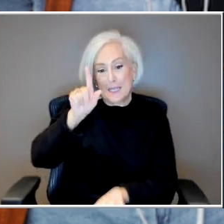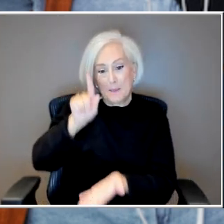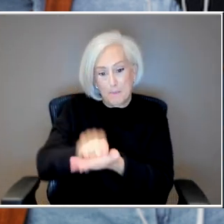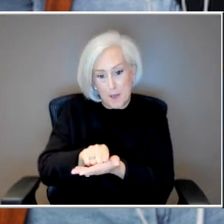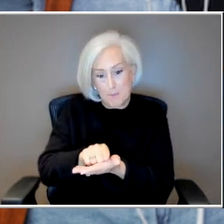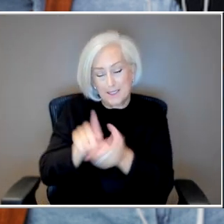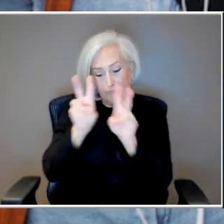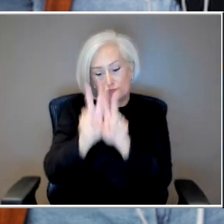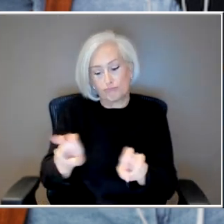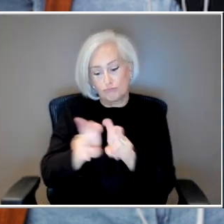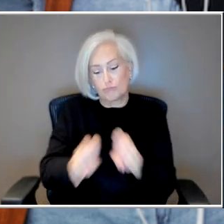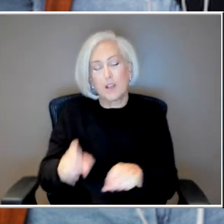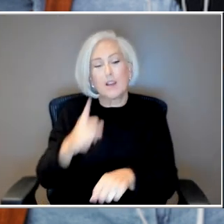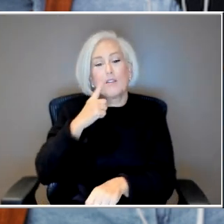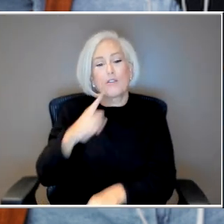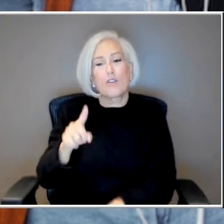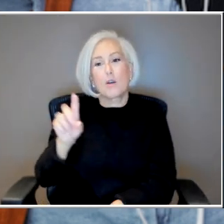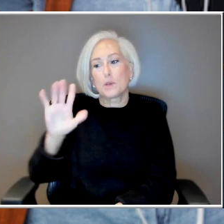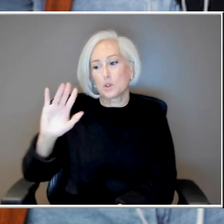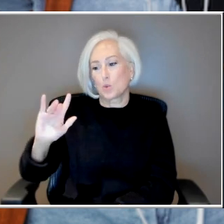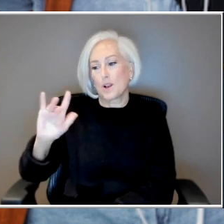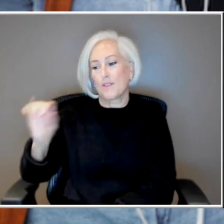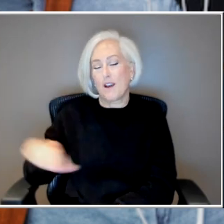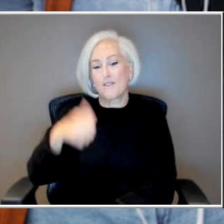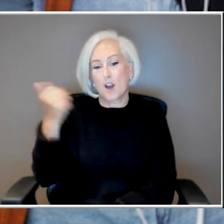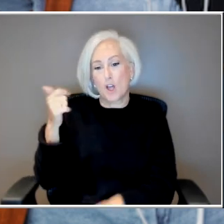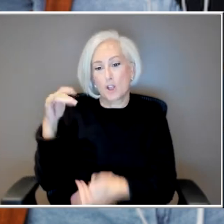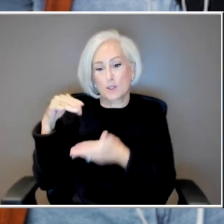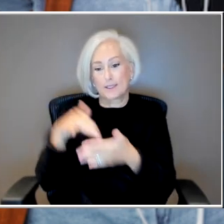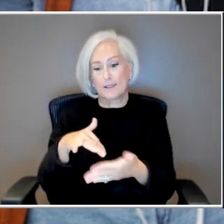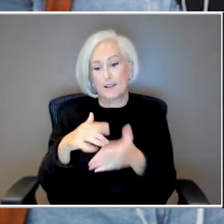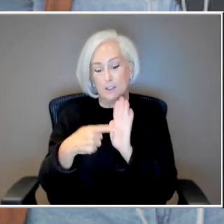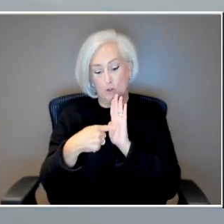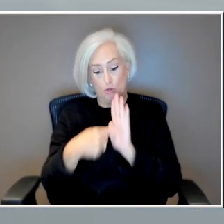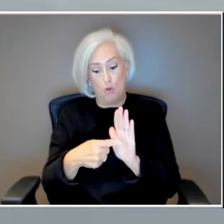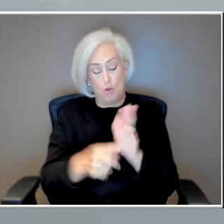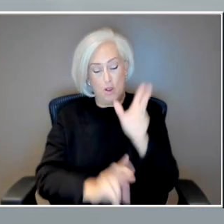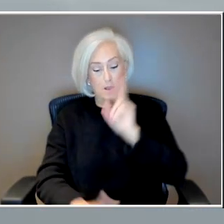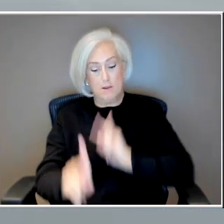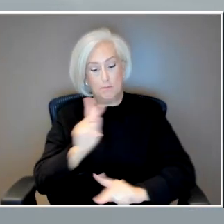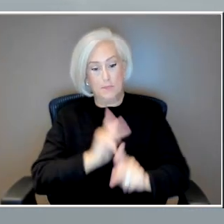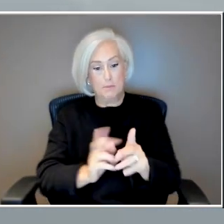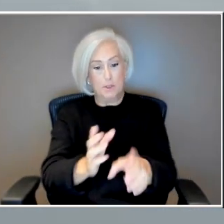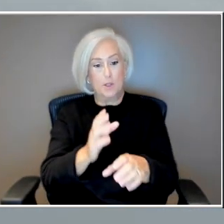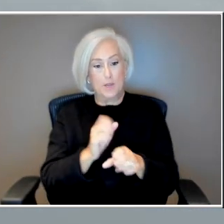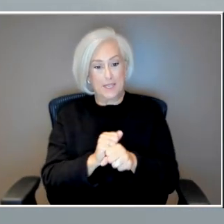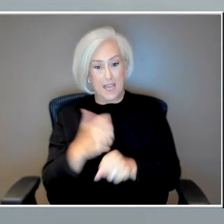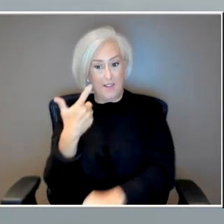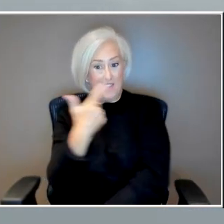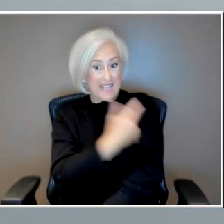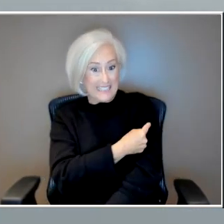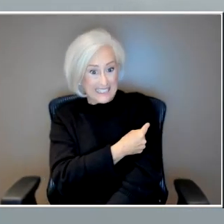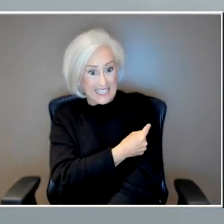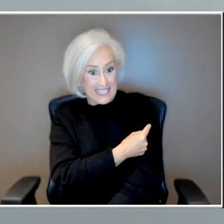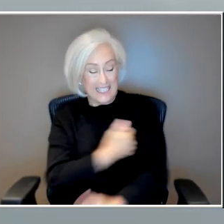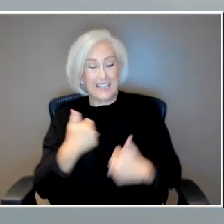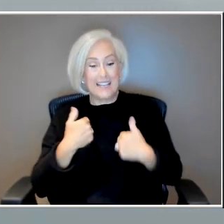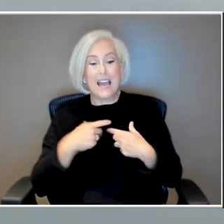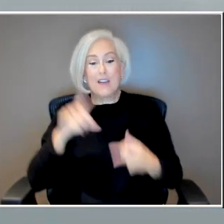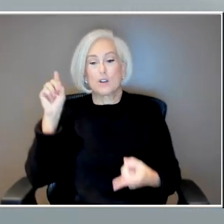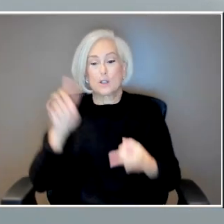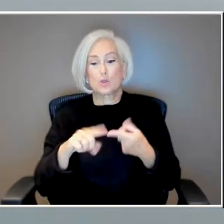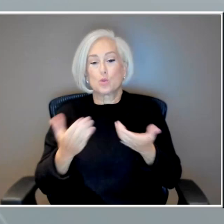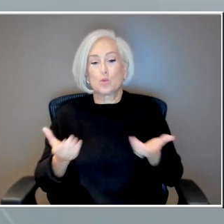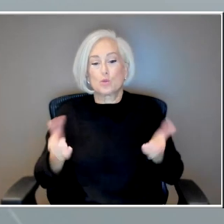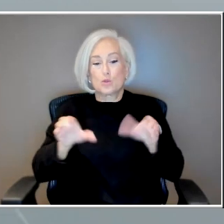other studies shows that people who receive the COVID vaccine have a reduced risk of developing